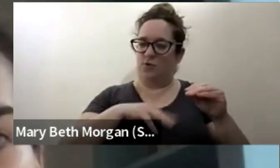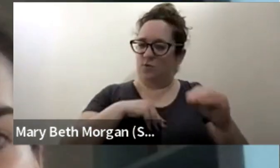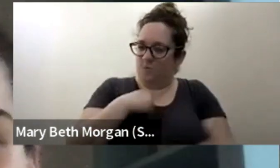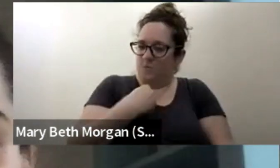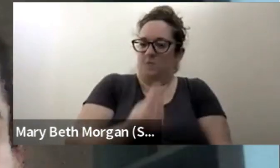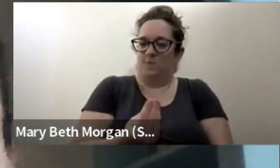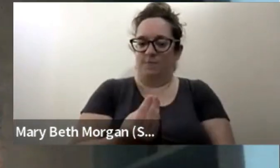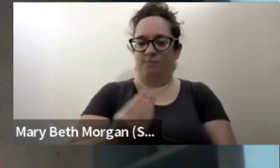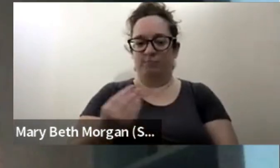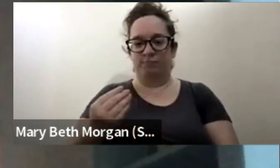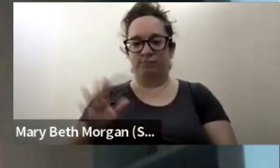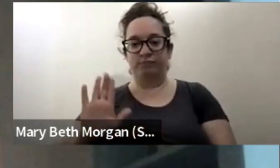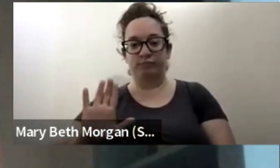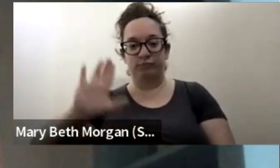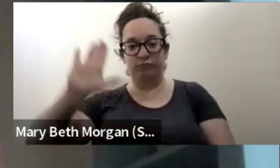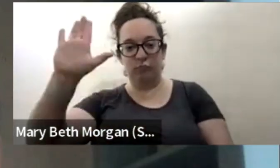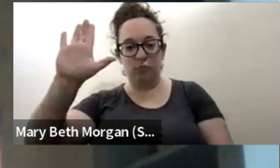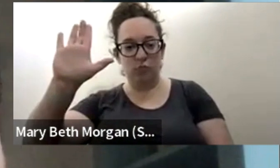Hi, Rikki.